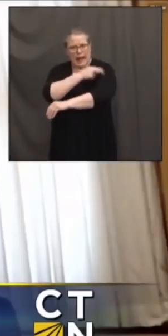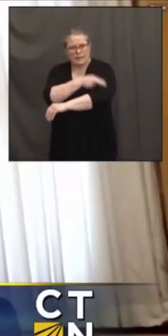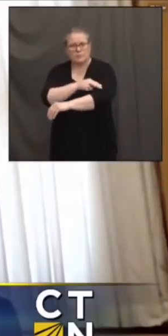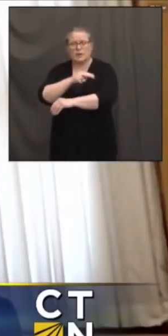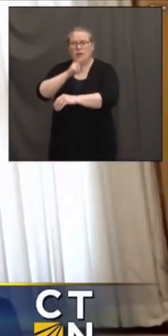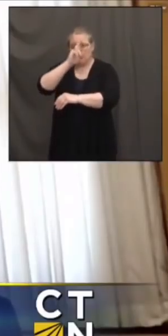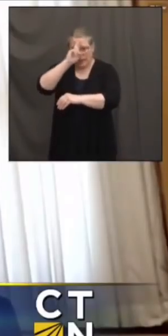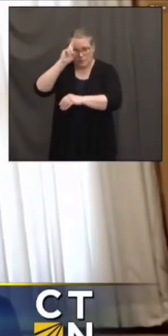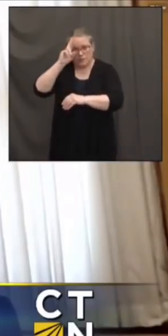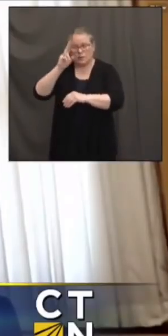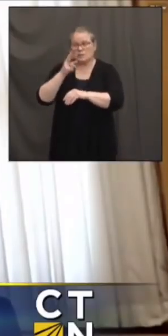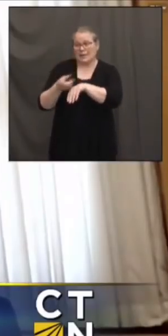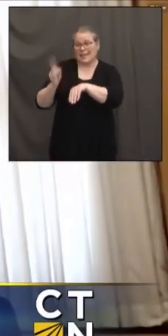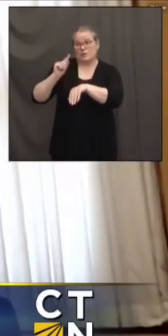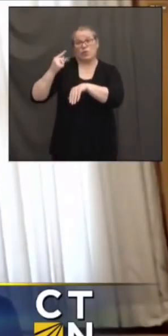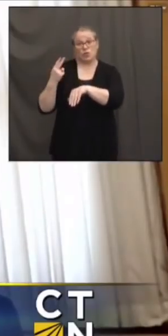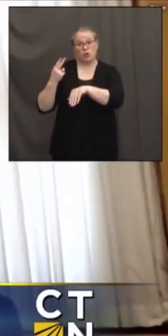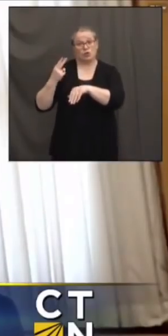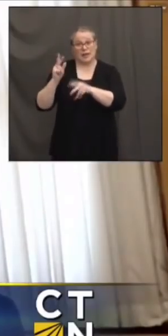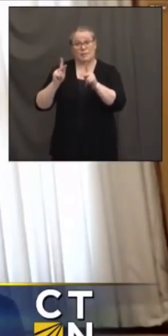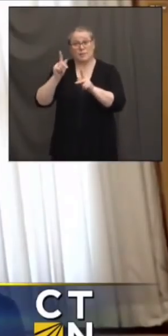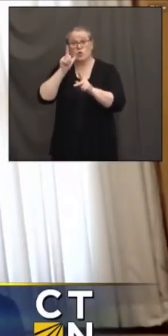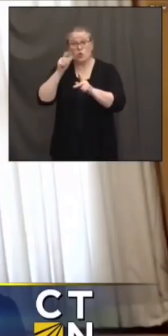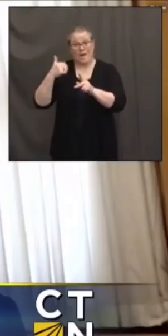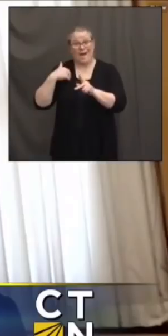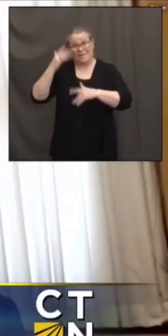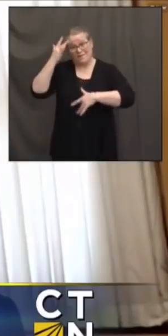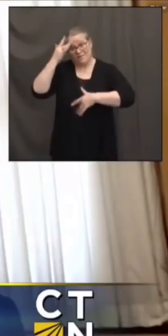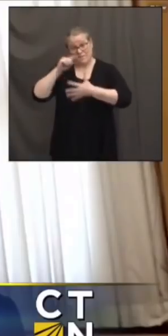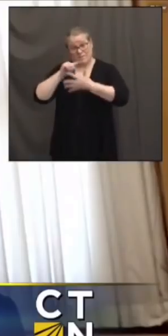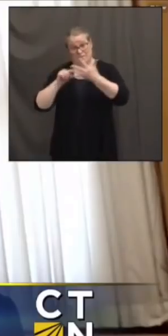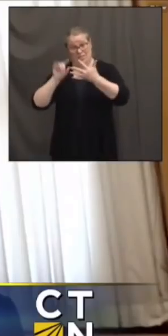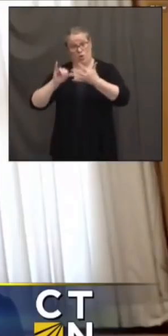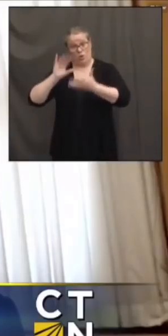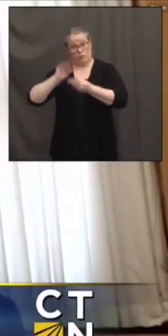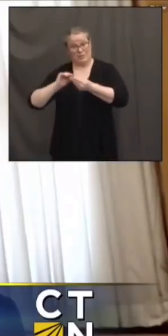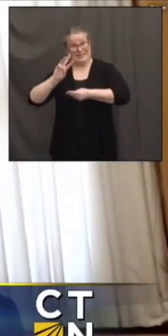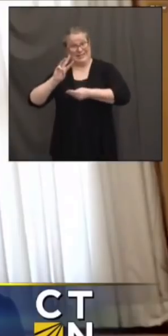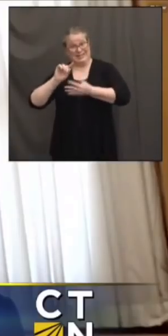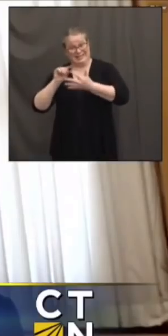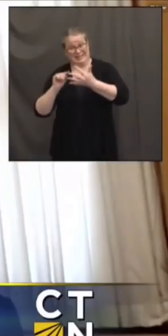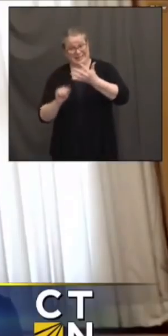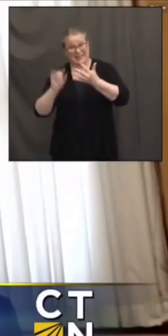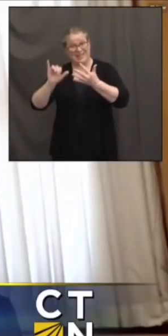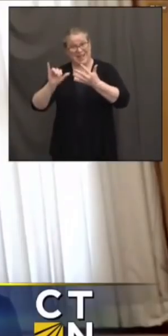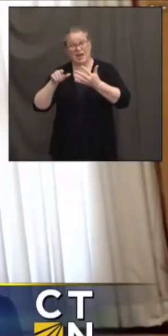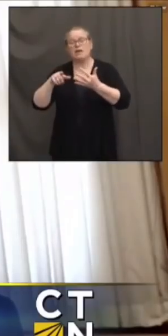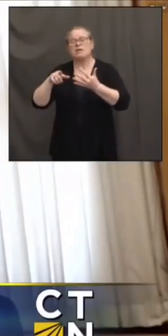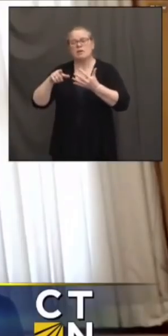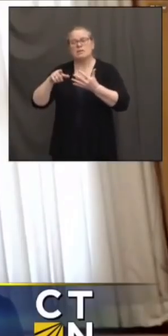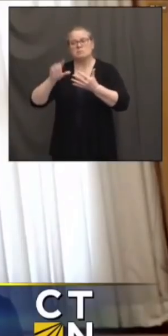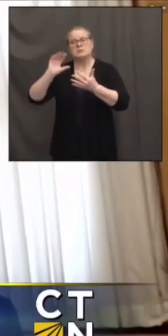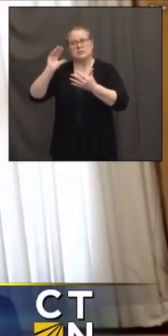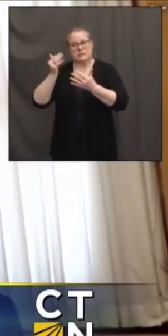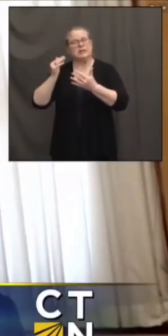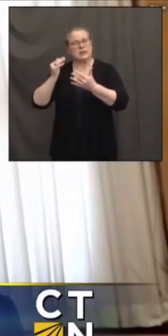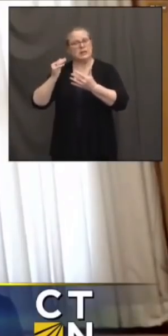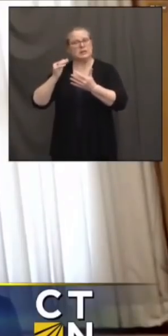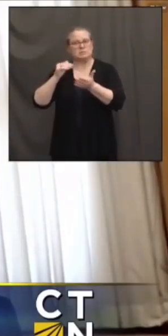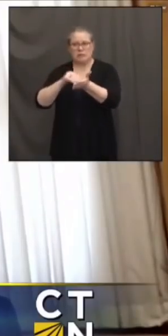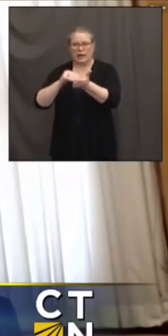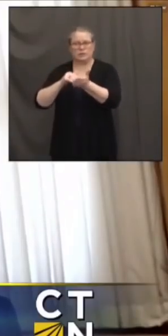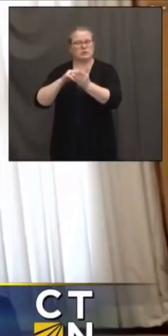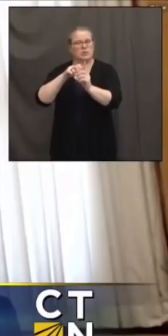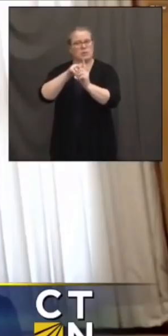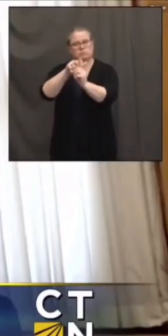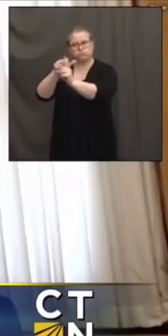conditions since last Thursday when we opened up. But more generally, I think we're hearing really good feedback about how this phase has gone. There's a ton of new